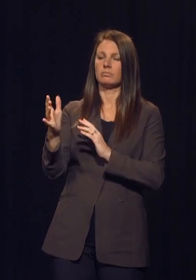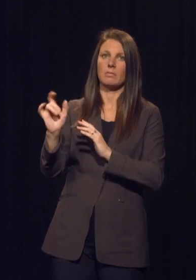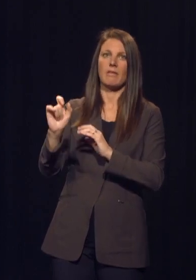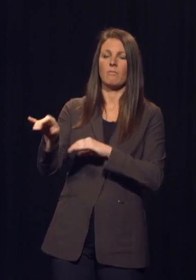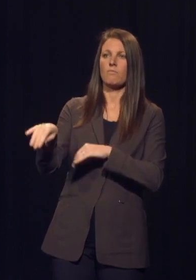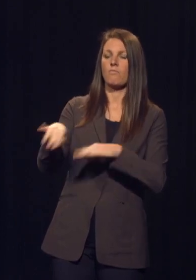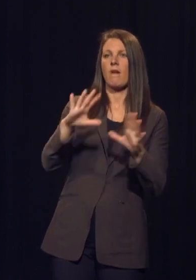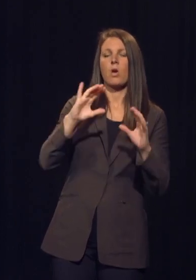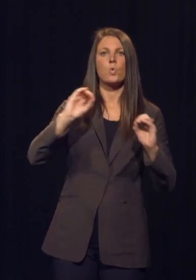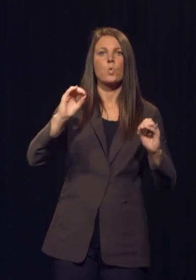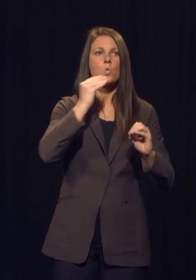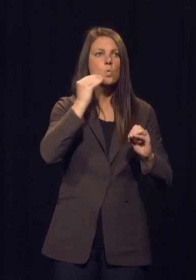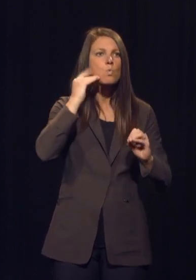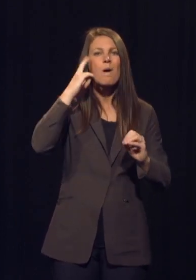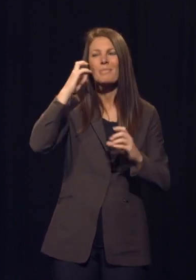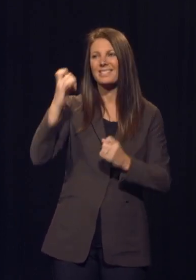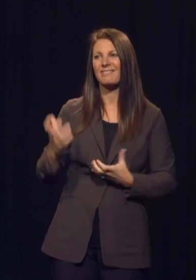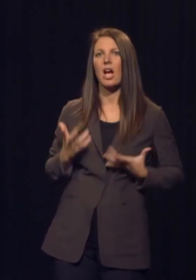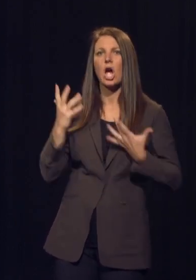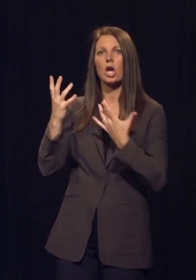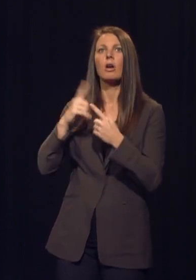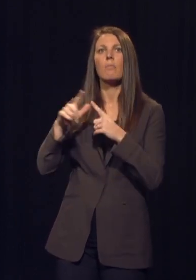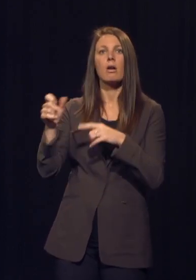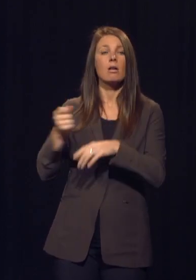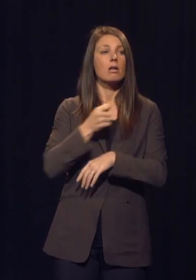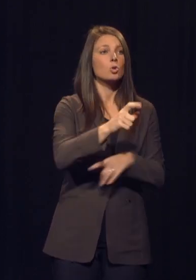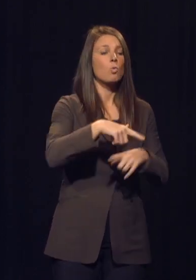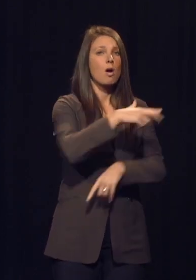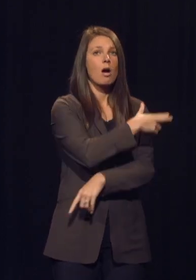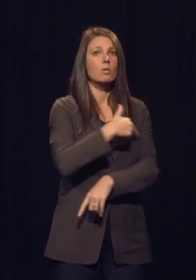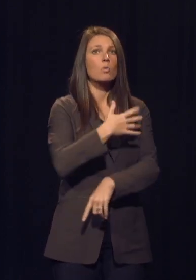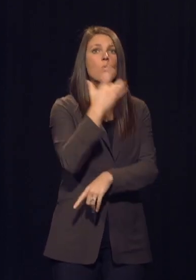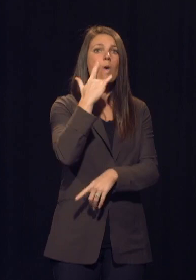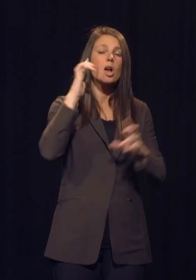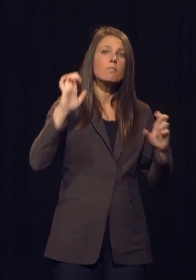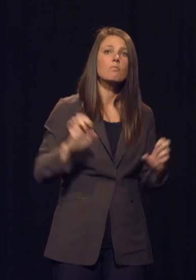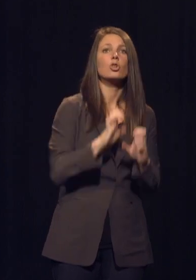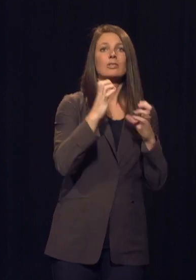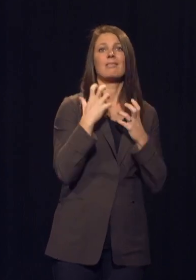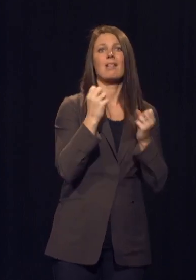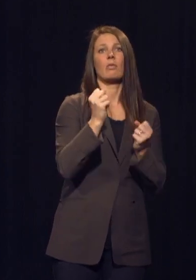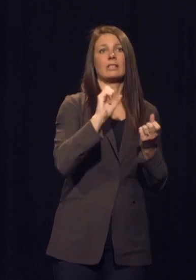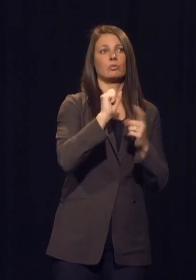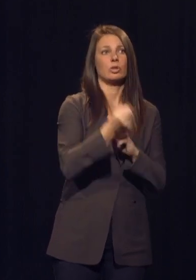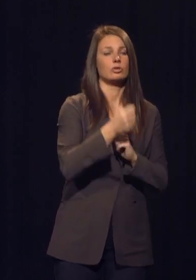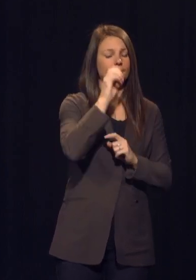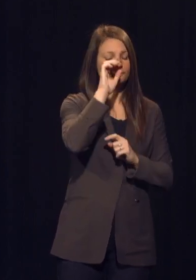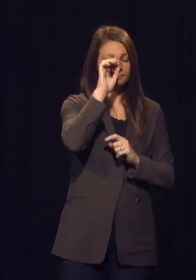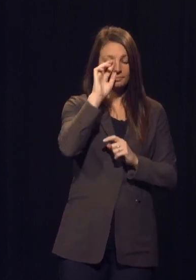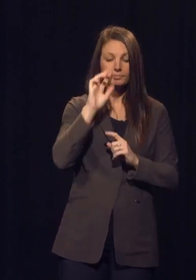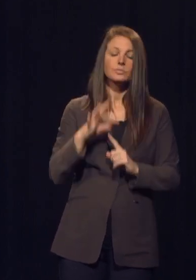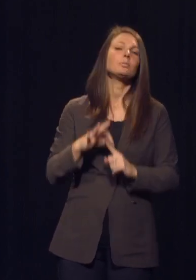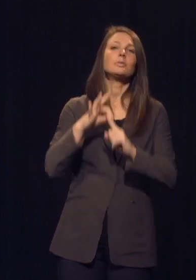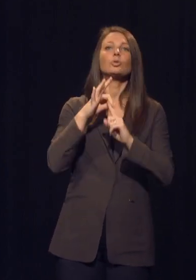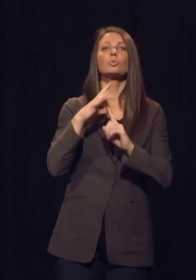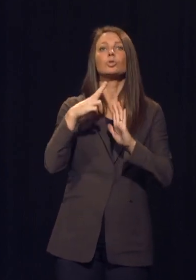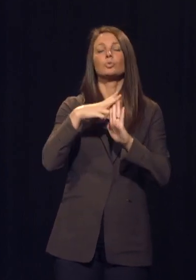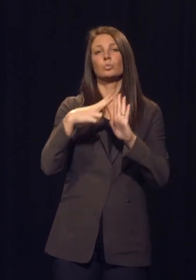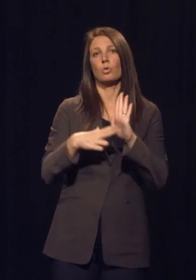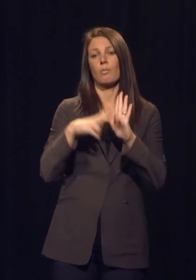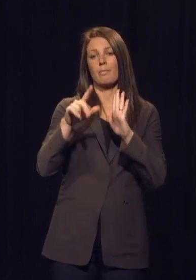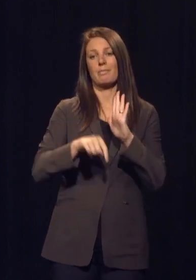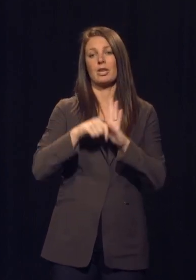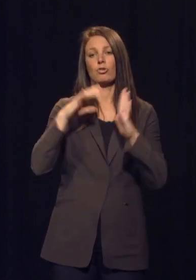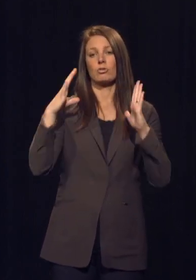they also ended up in the hospital due to an emergency health condition. Had it not been for the special enrollment